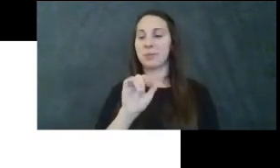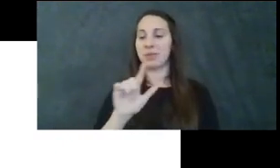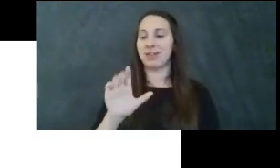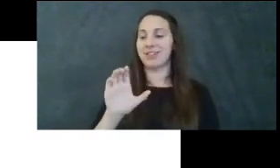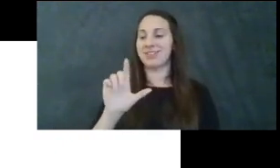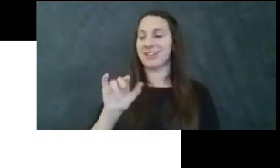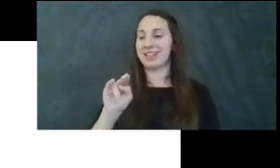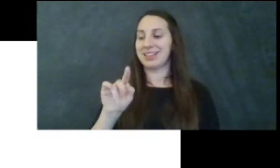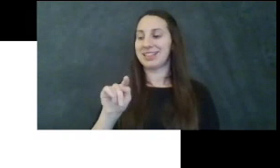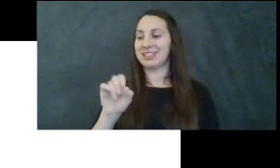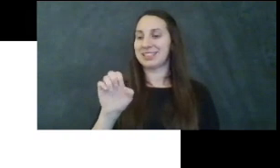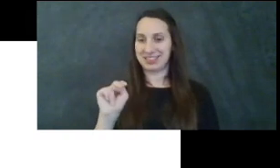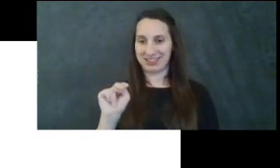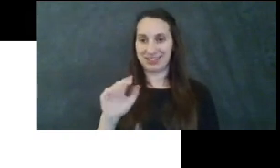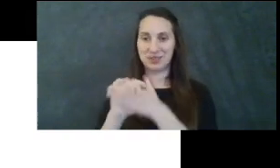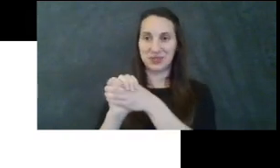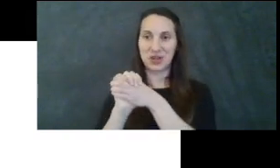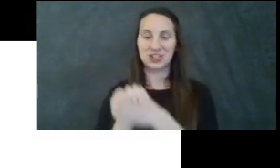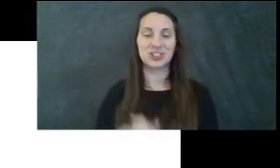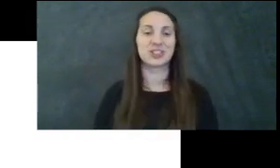Congratulations. I'm